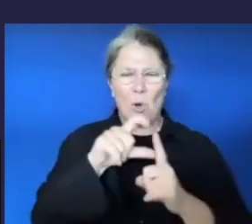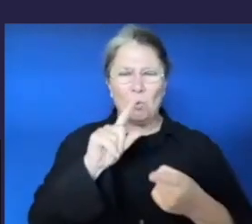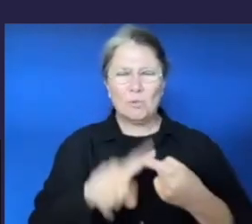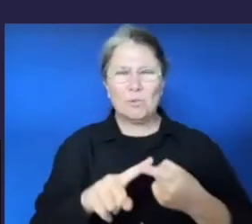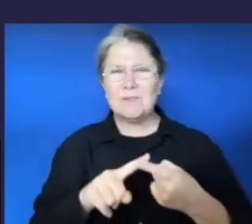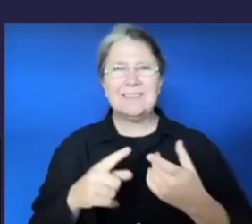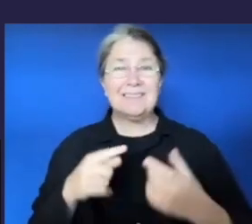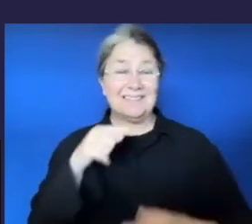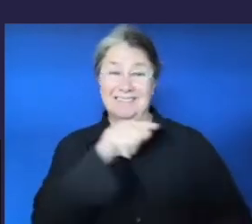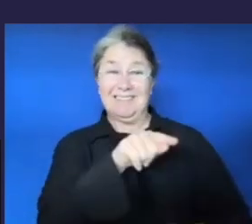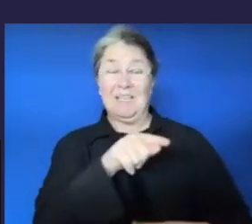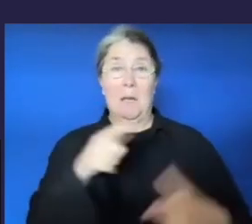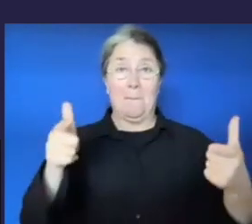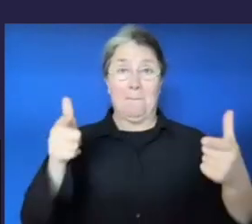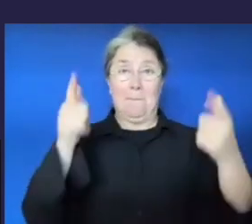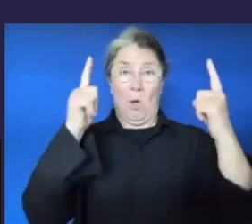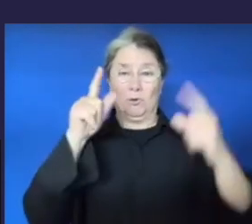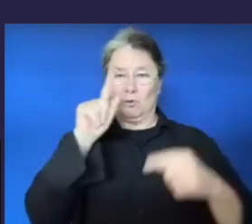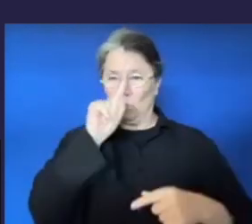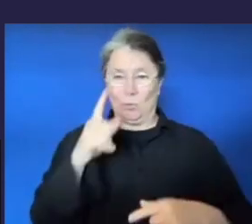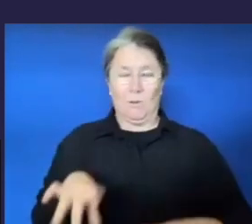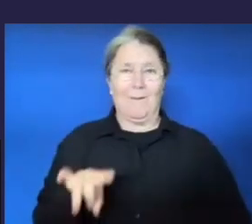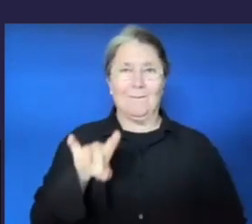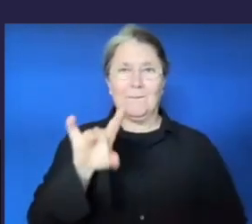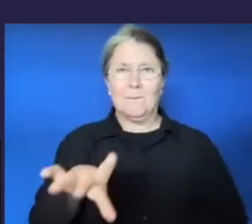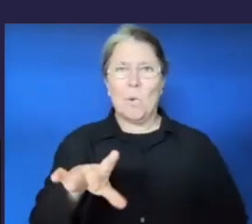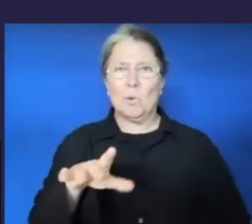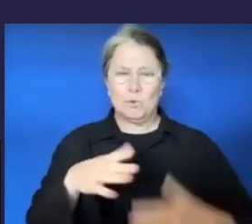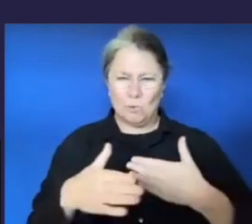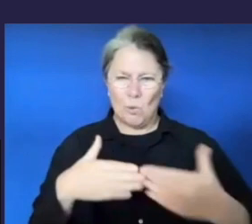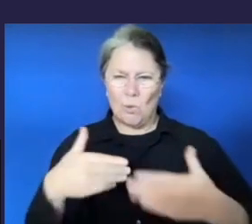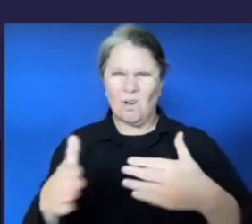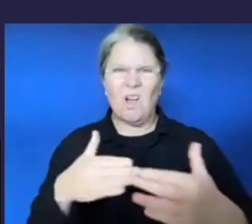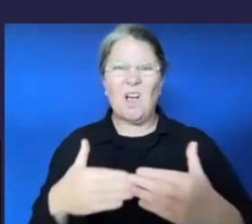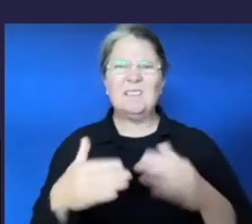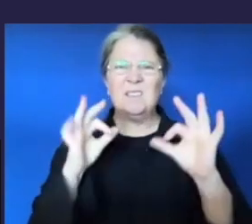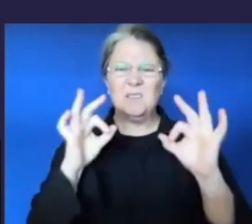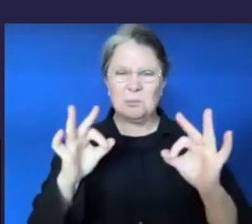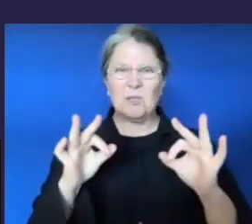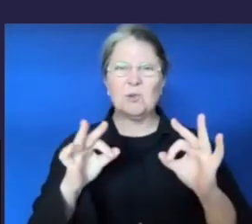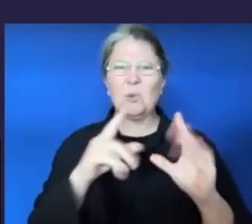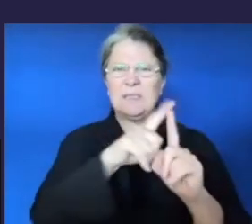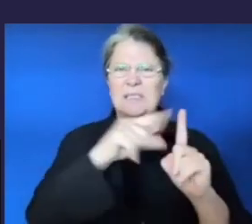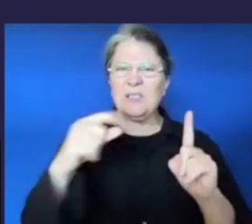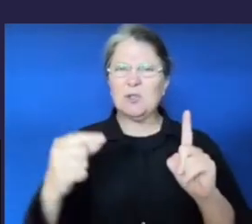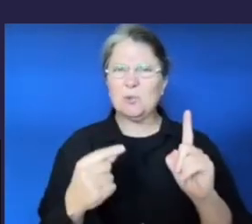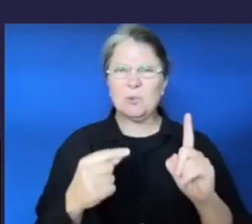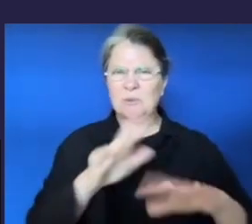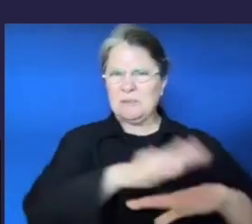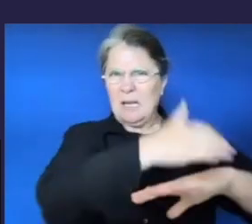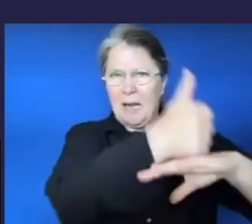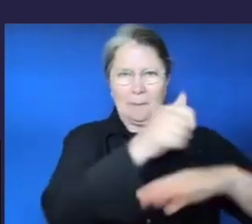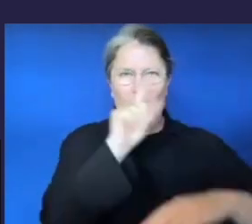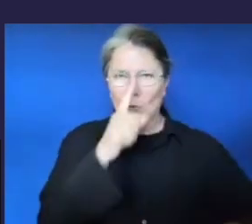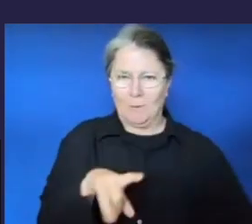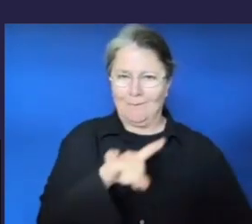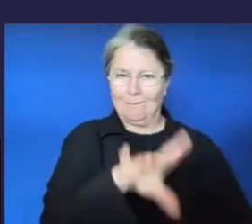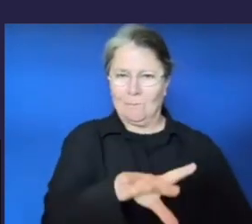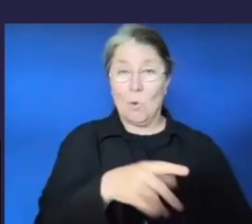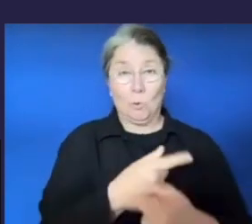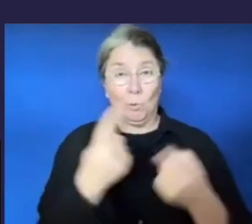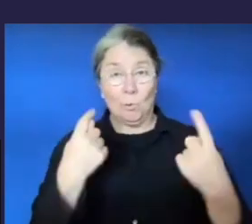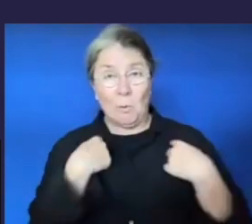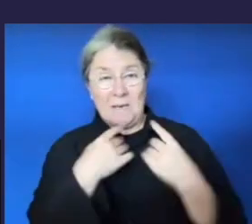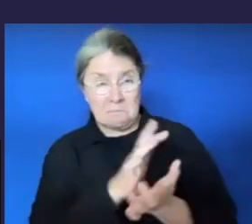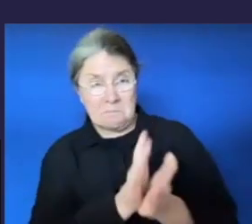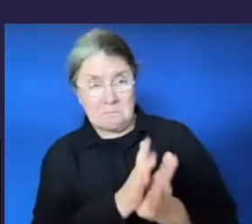up something a little more digitally computer-based. So we talked him into trying to hire George as